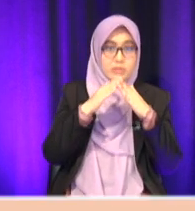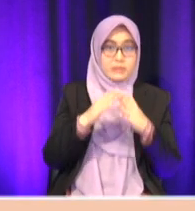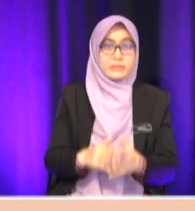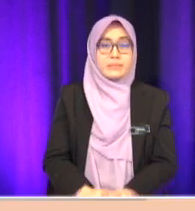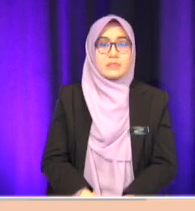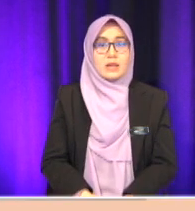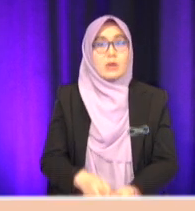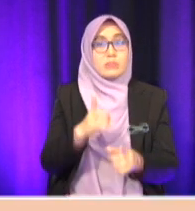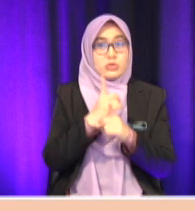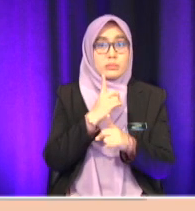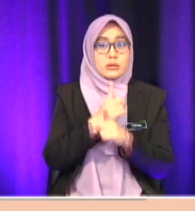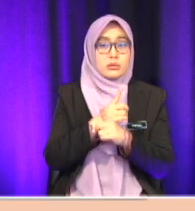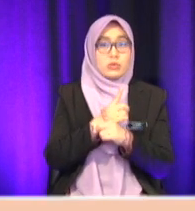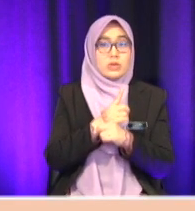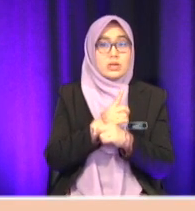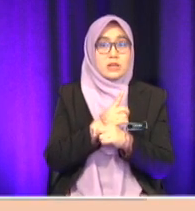real clue is,